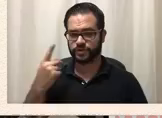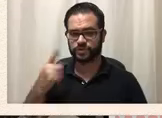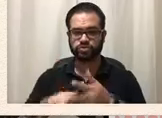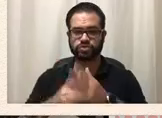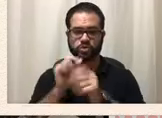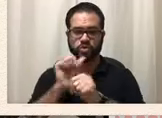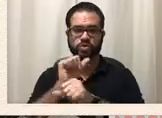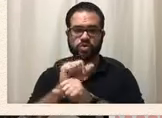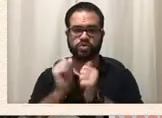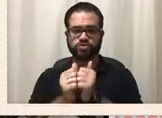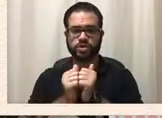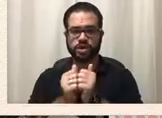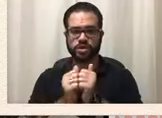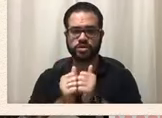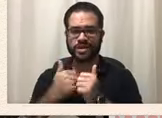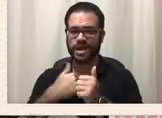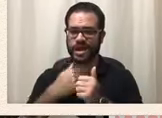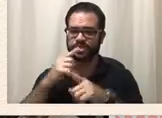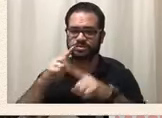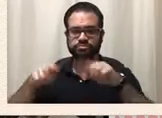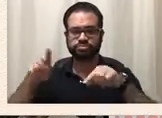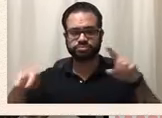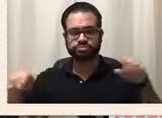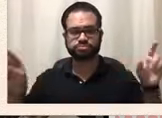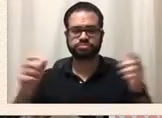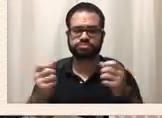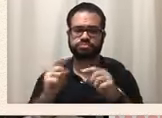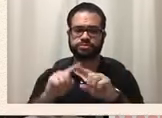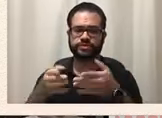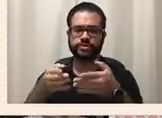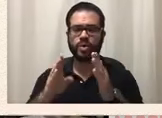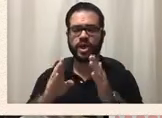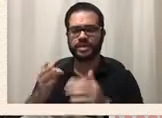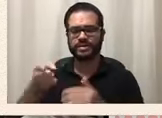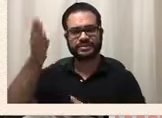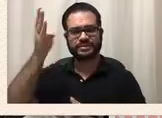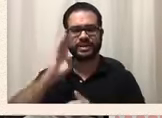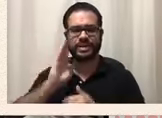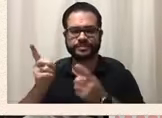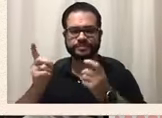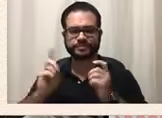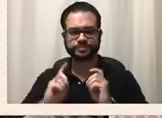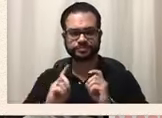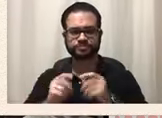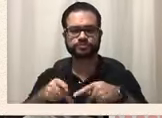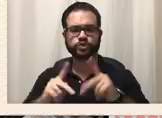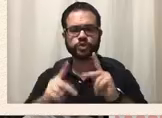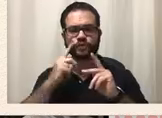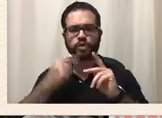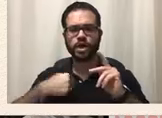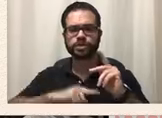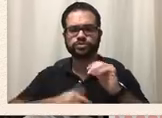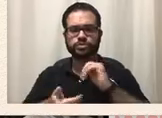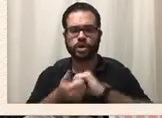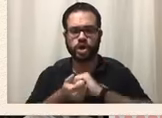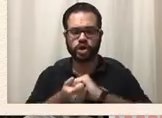many different ways that God provided us opportunities to partner. And one of those